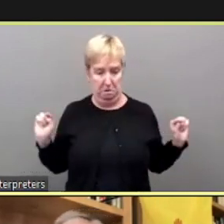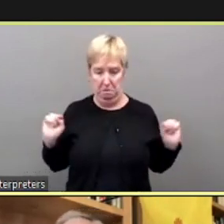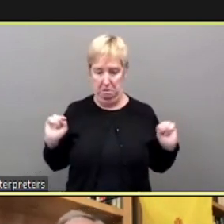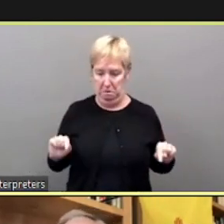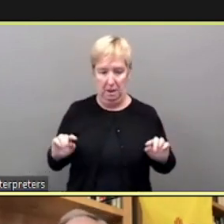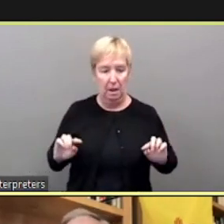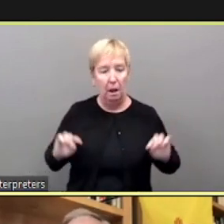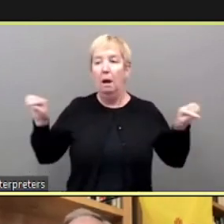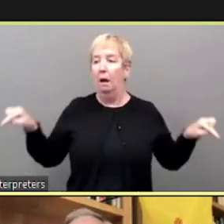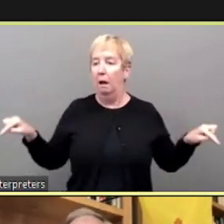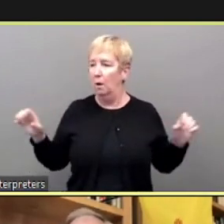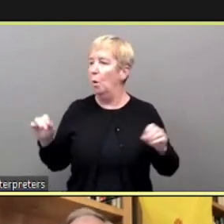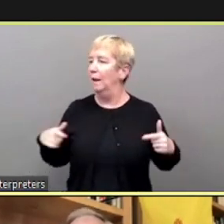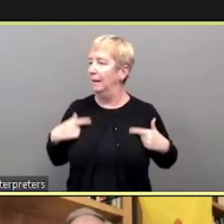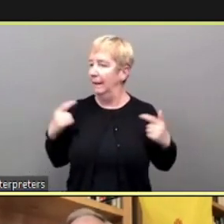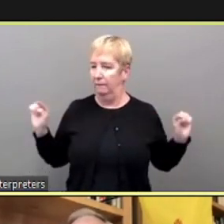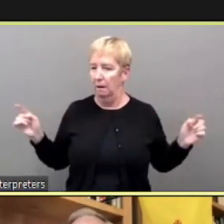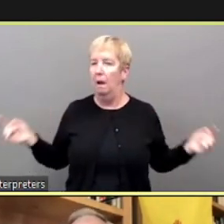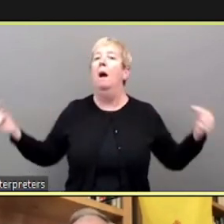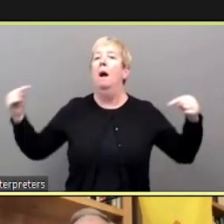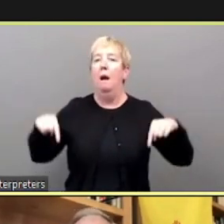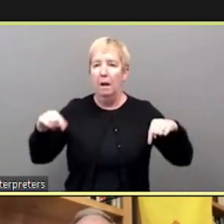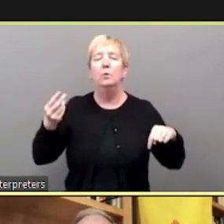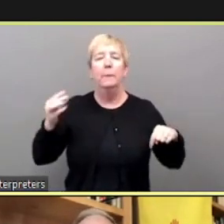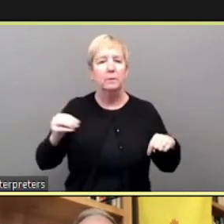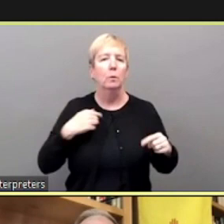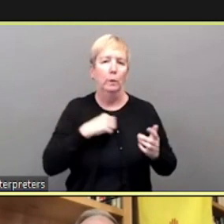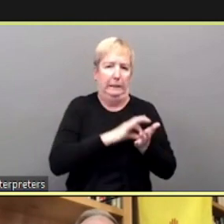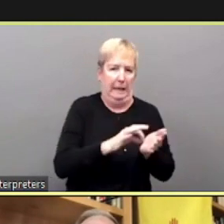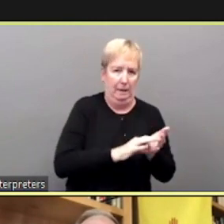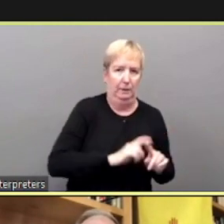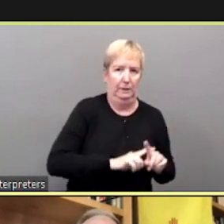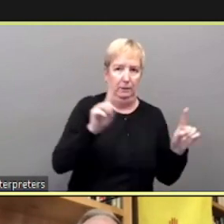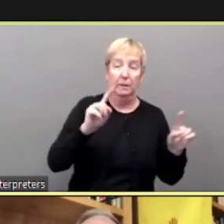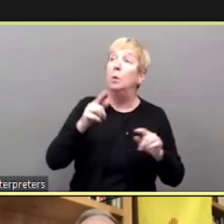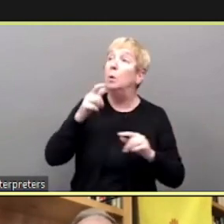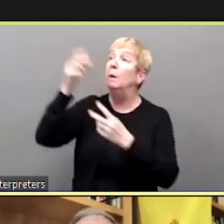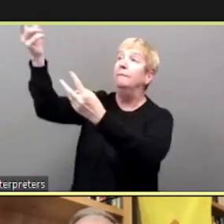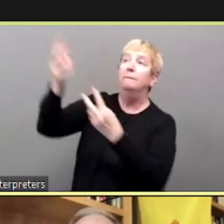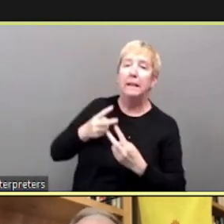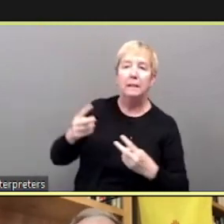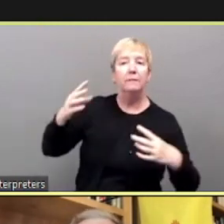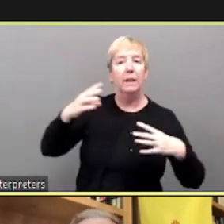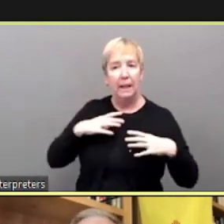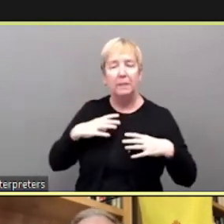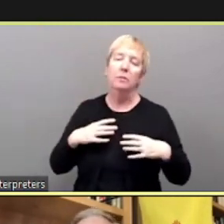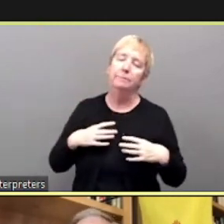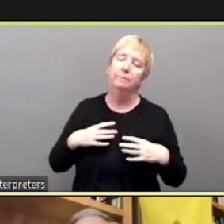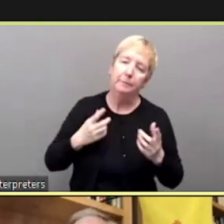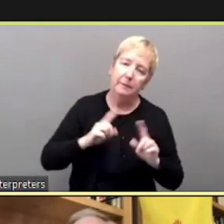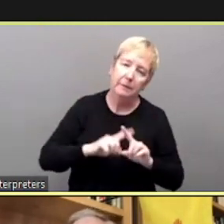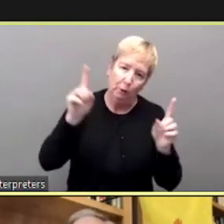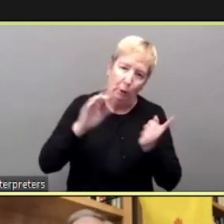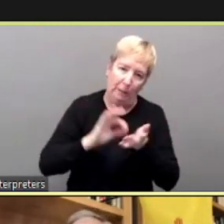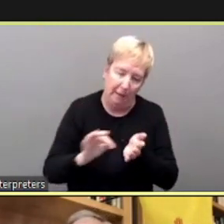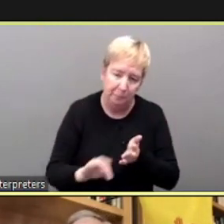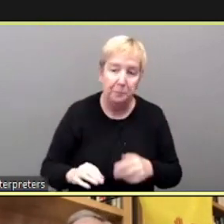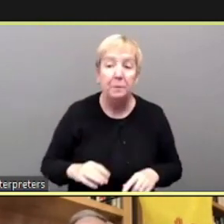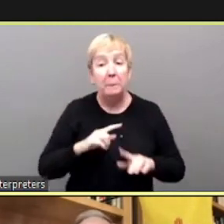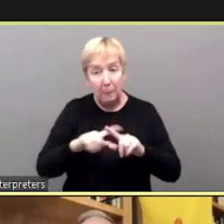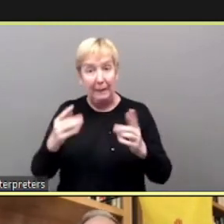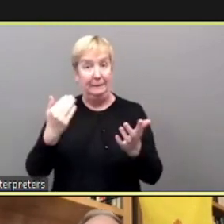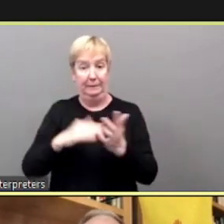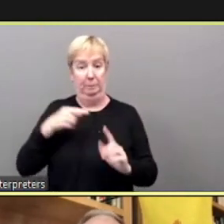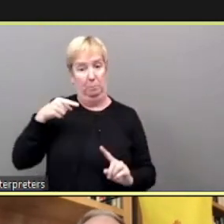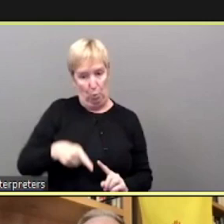overall, particularly in the past 2 weeks, we've been a significant net exporter of patients to other states,